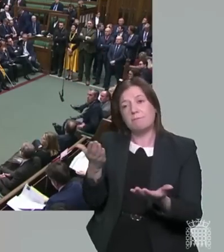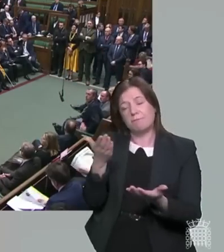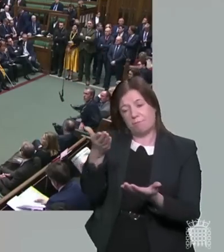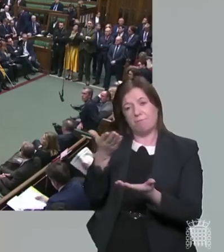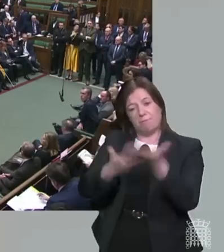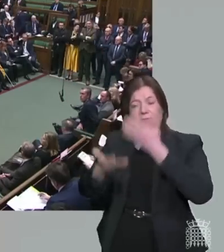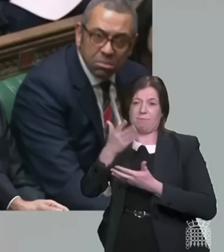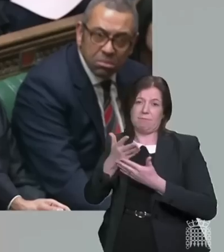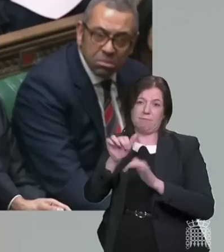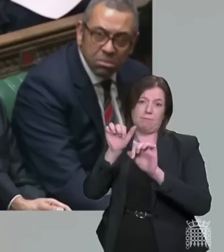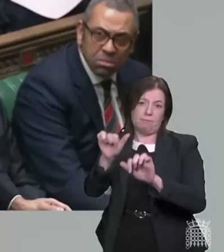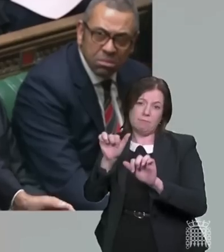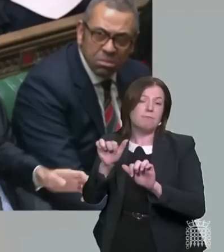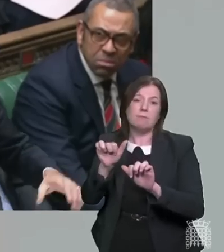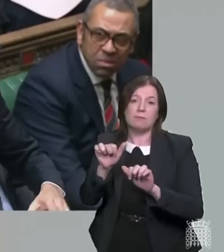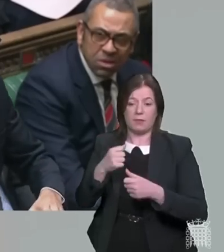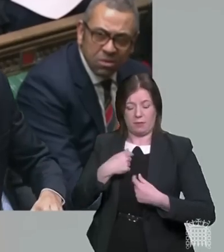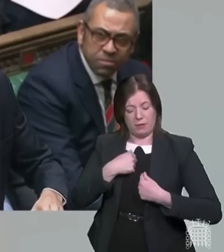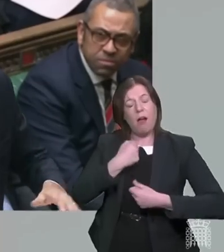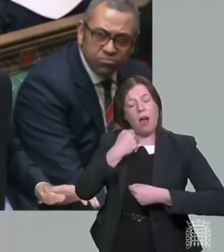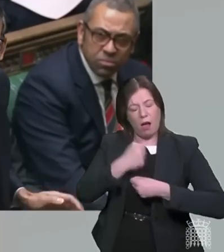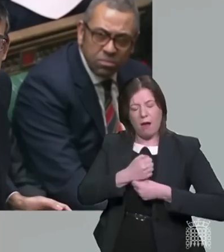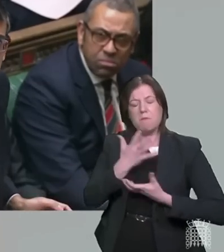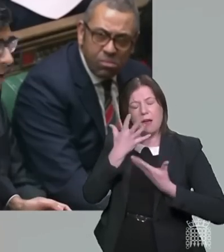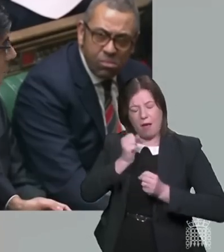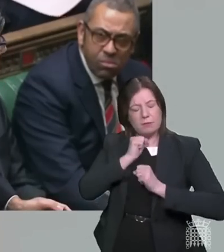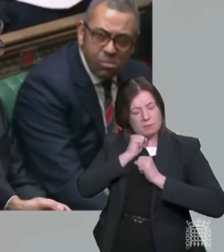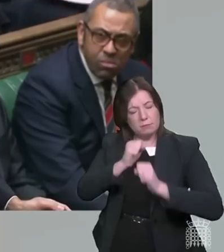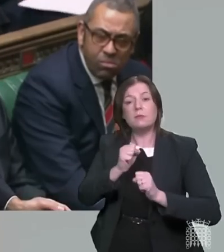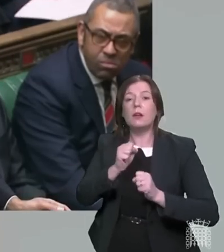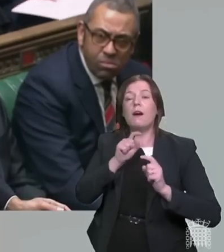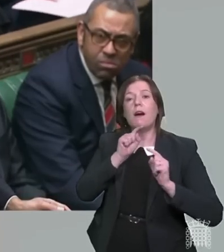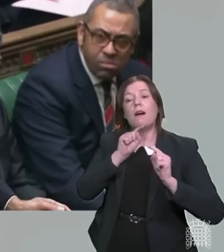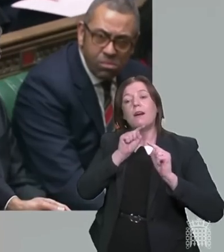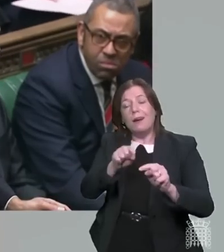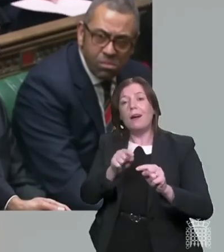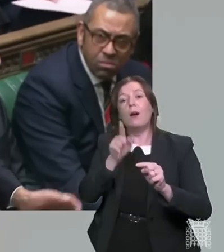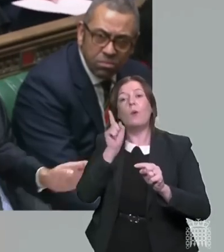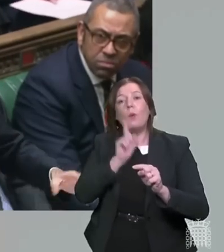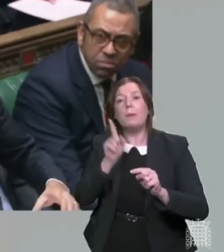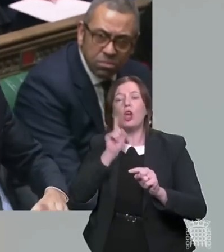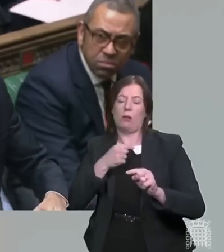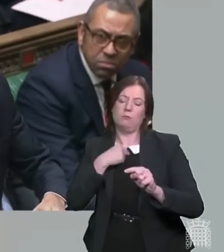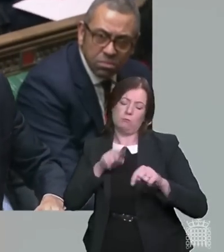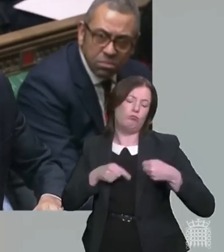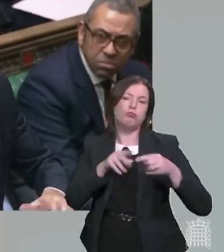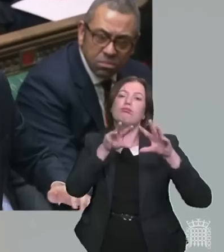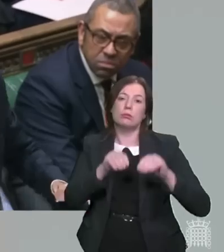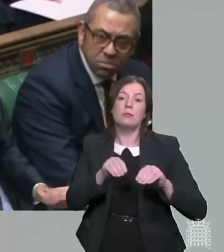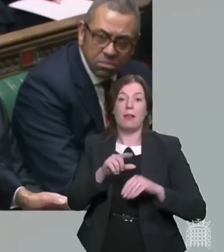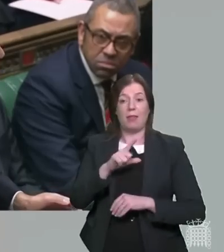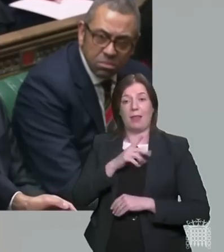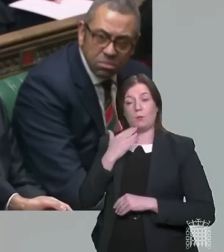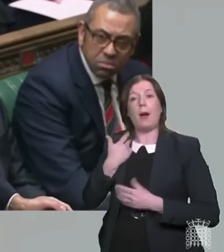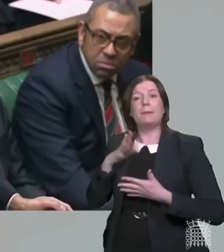point, and let me assure her that this government is committed to tackling violence against women and girls. That's why we passed the landmark